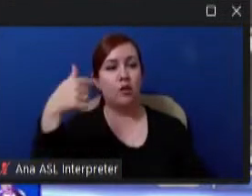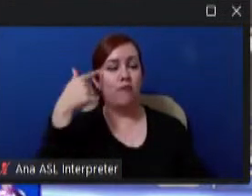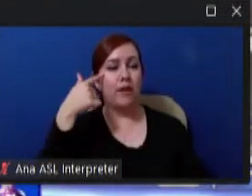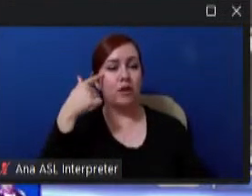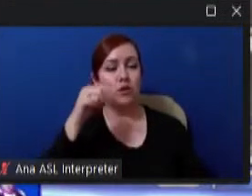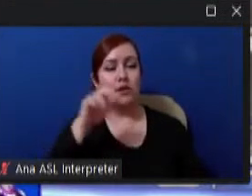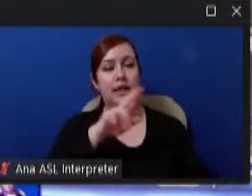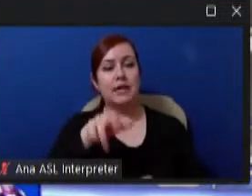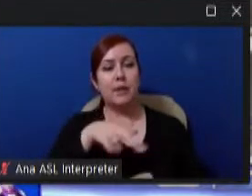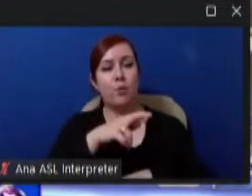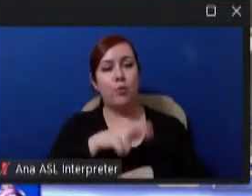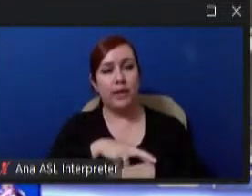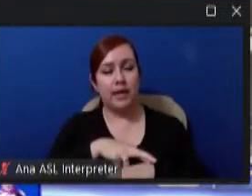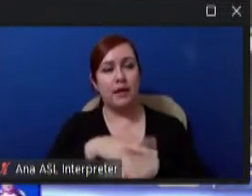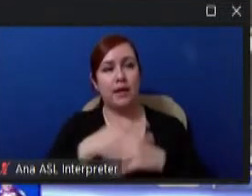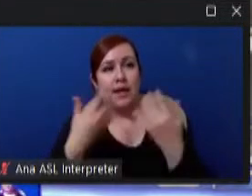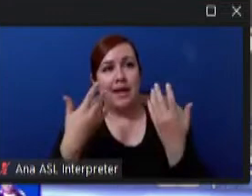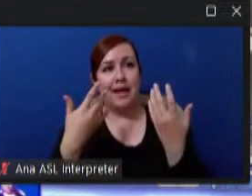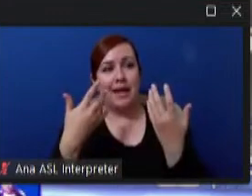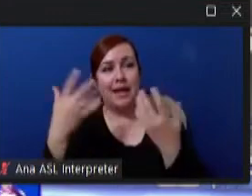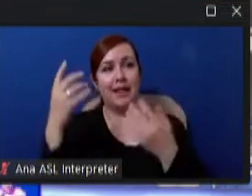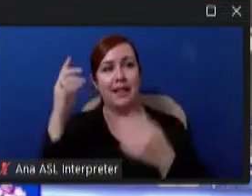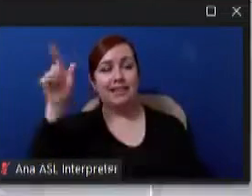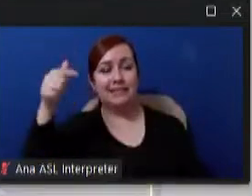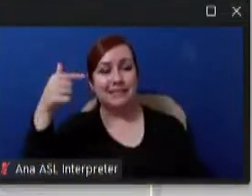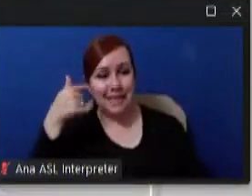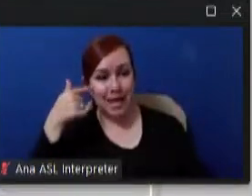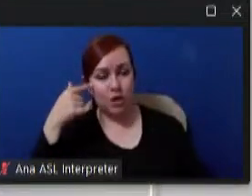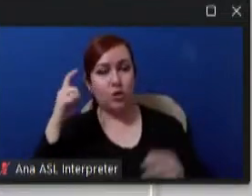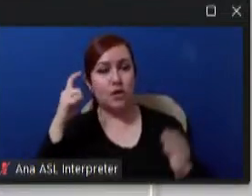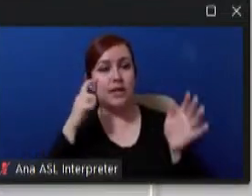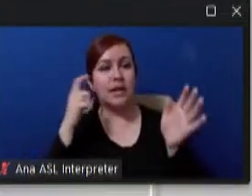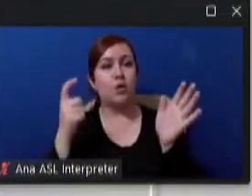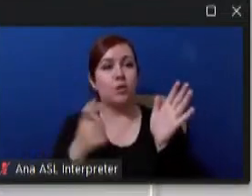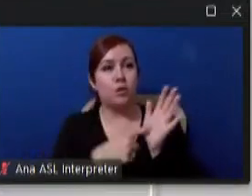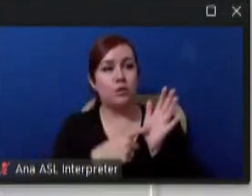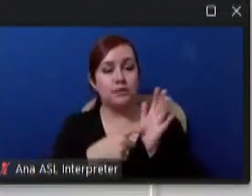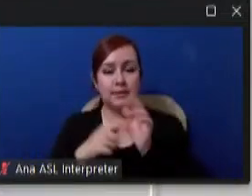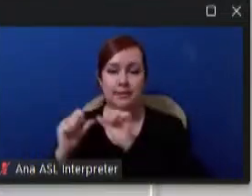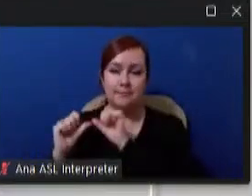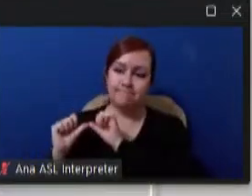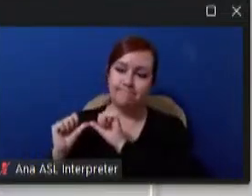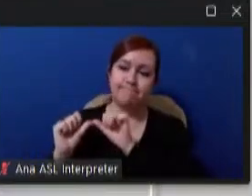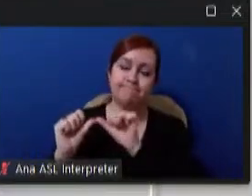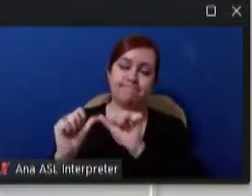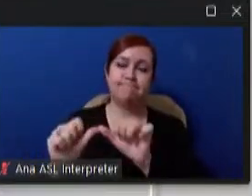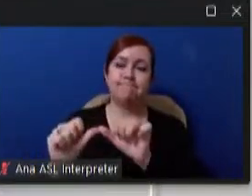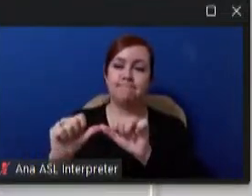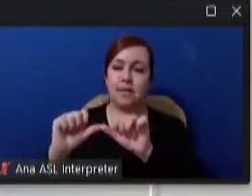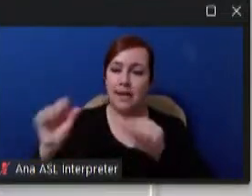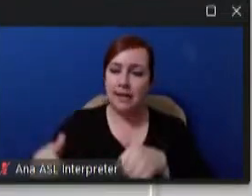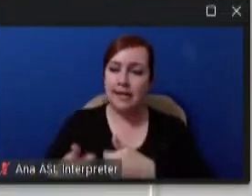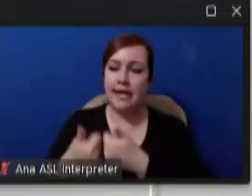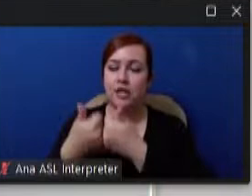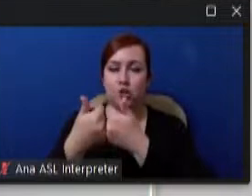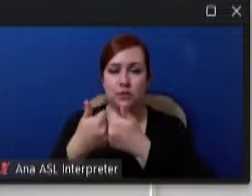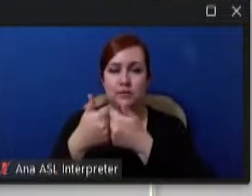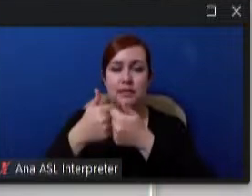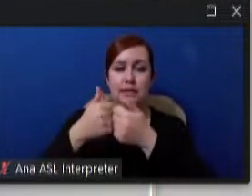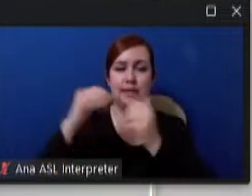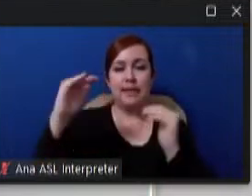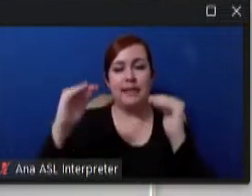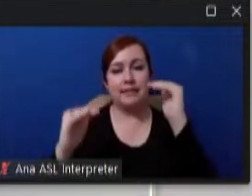Rights for the government of Honduras. The state acknowledges that there are still